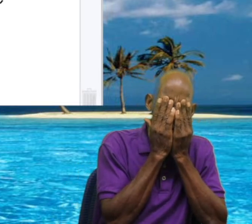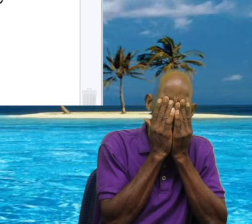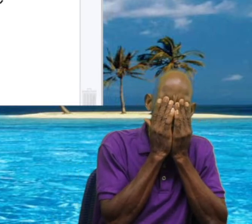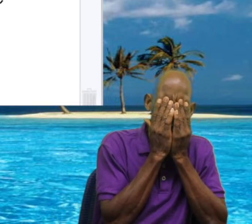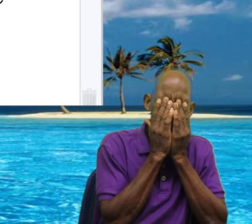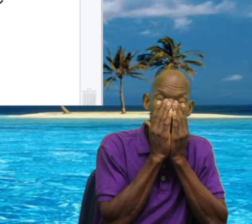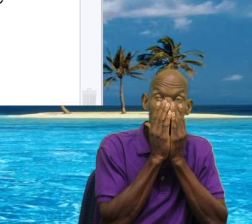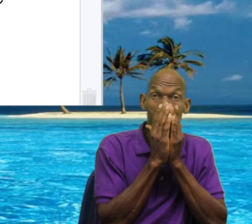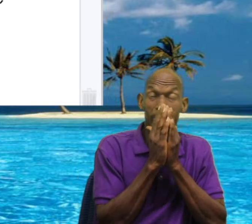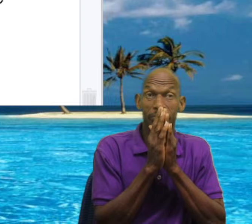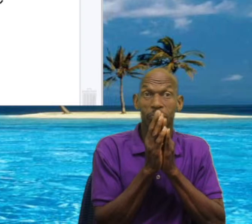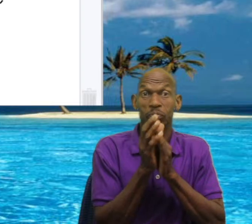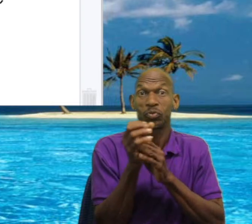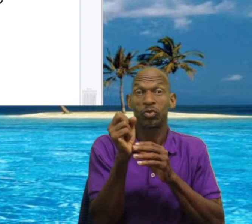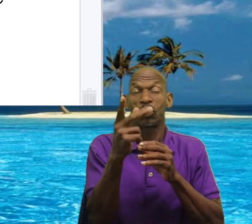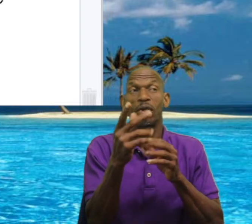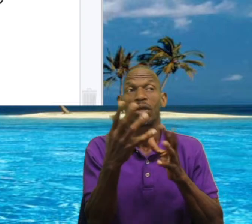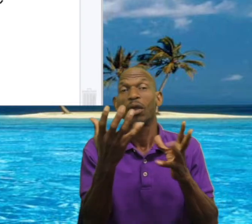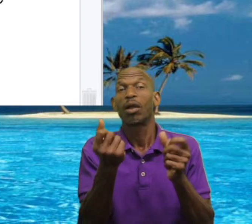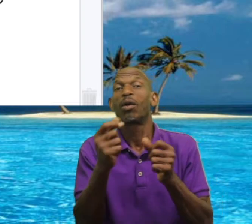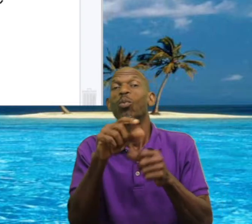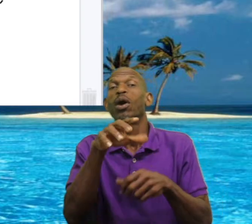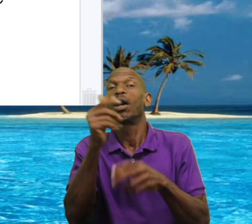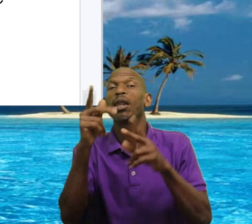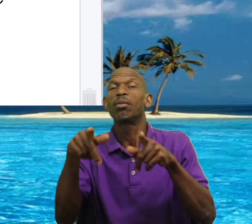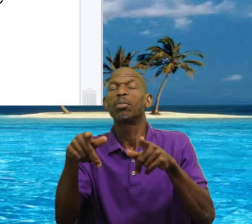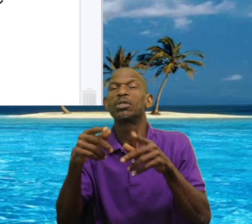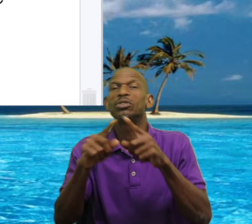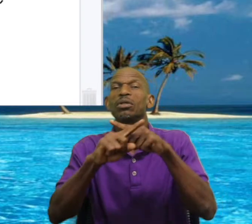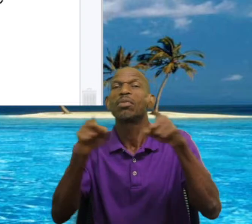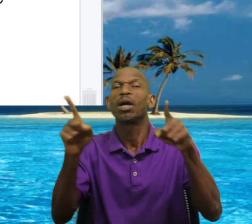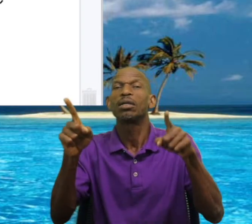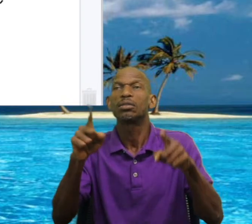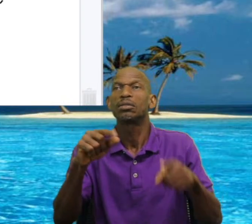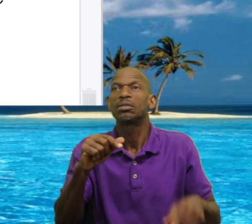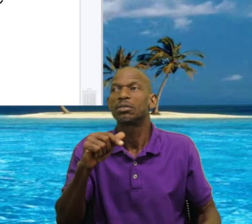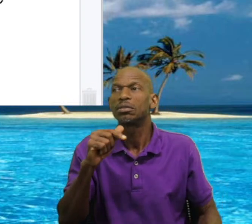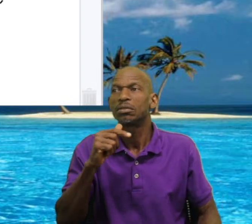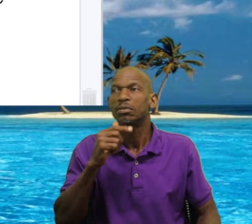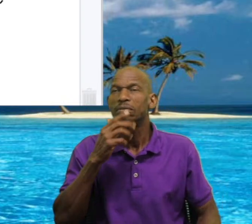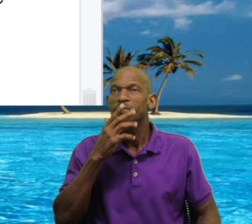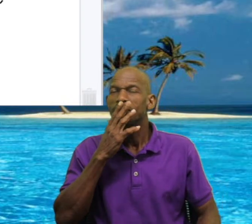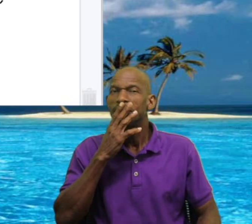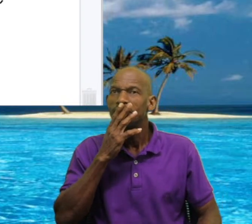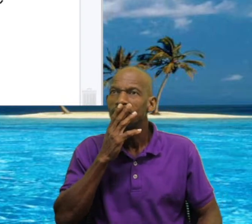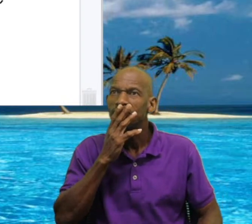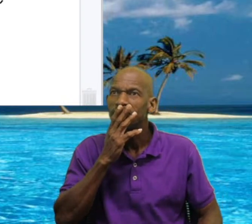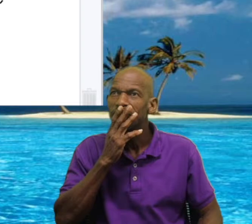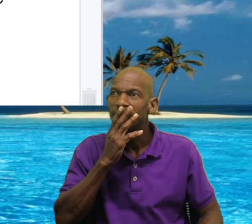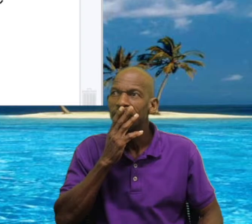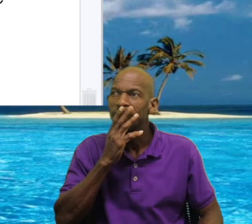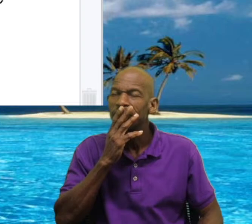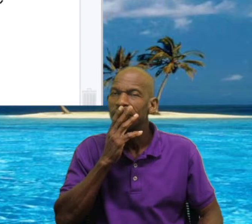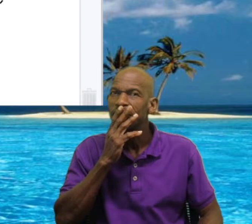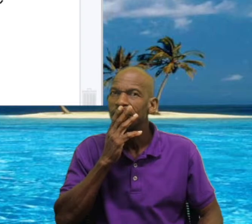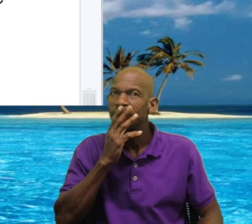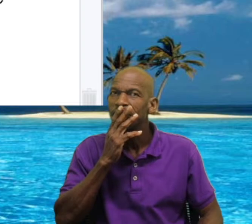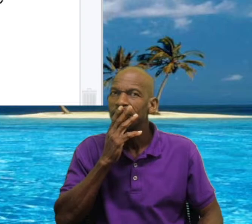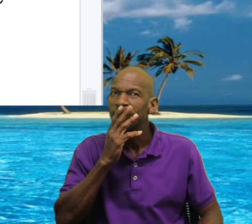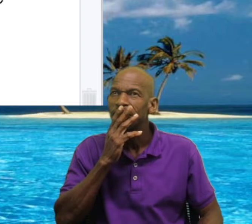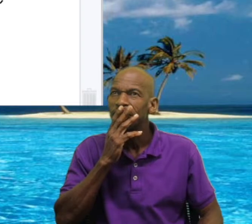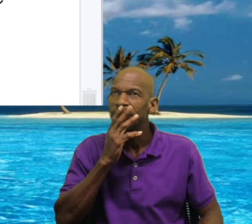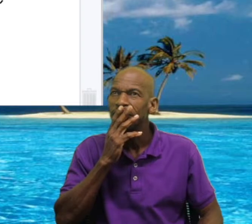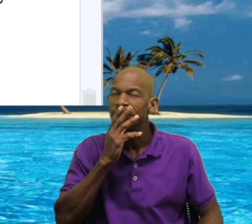Okay, we're still waiting for the buts. 2 buts waiting. And I shouldn't put them together, but that is okay.